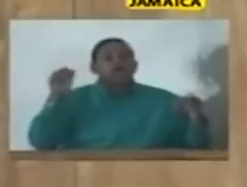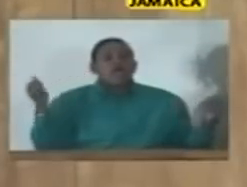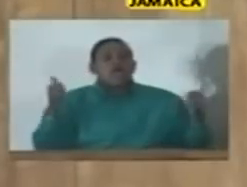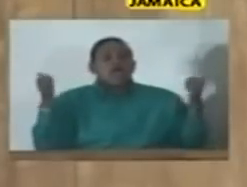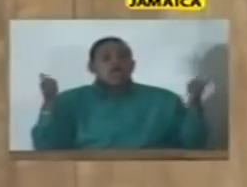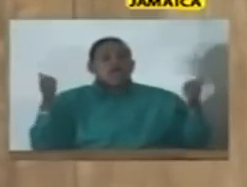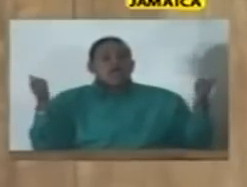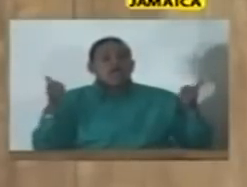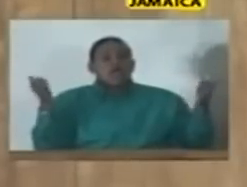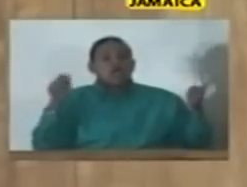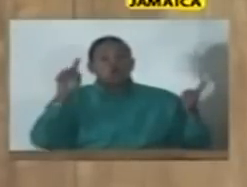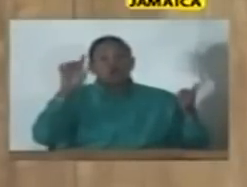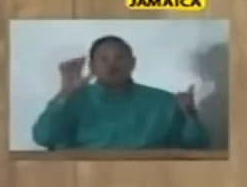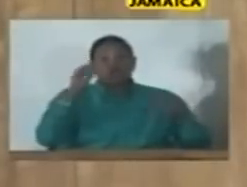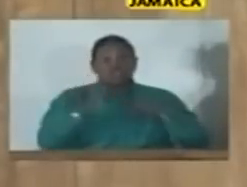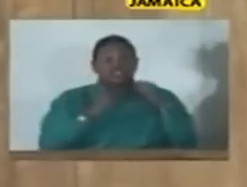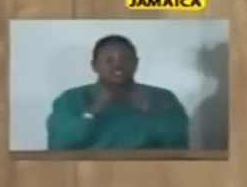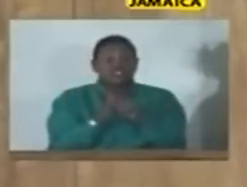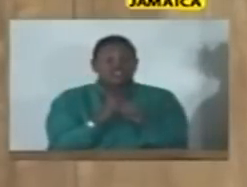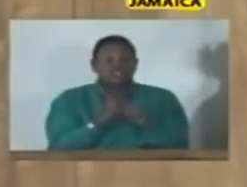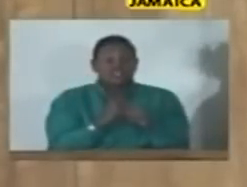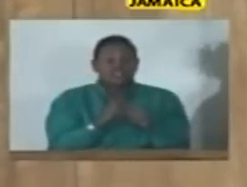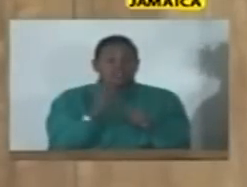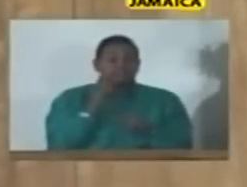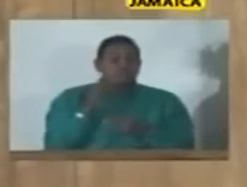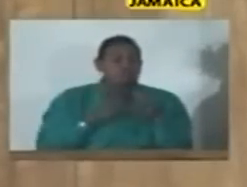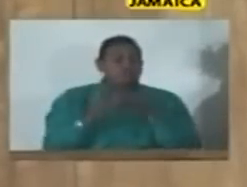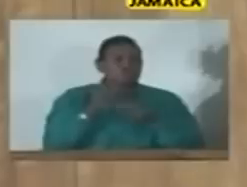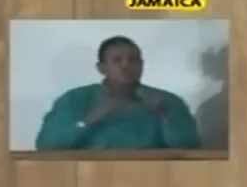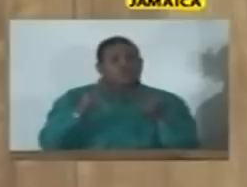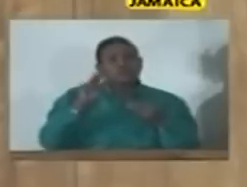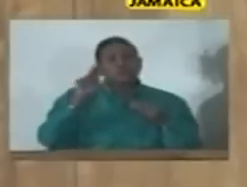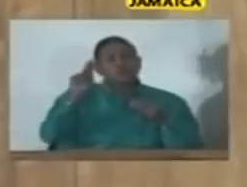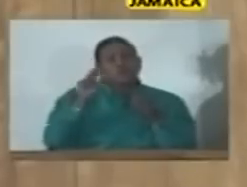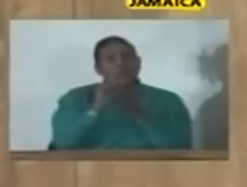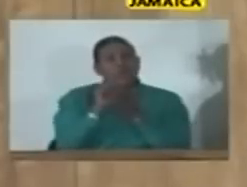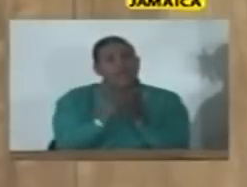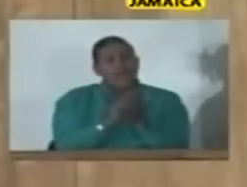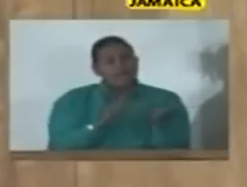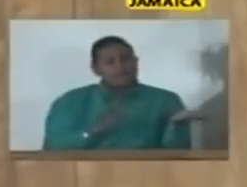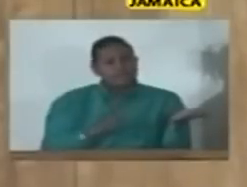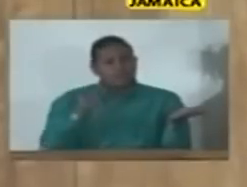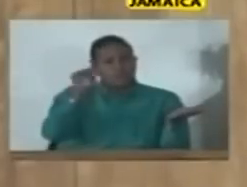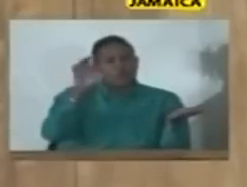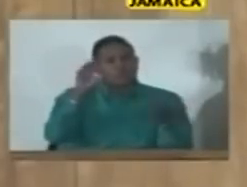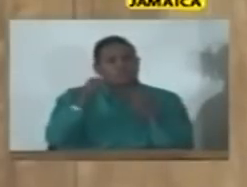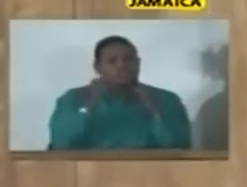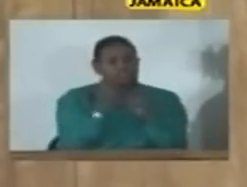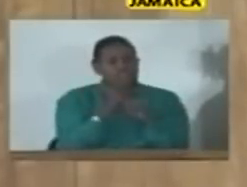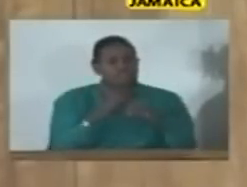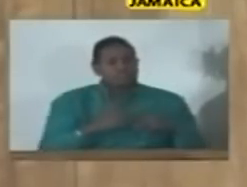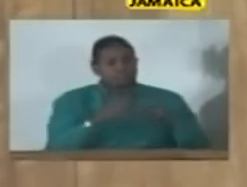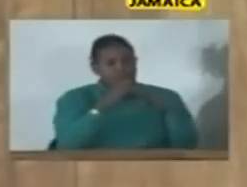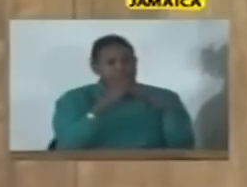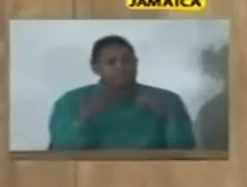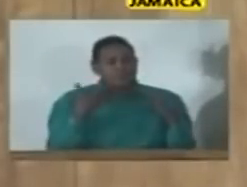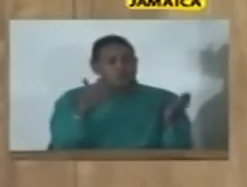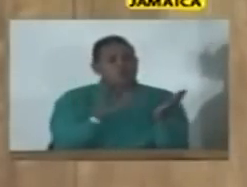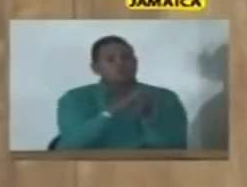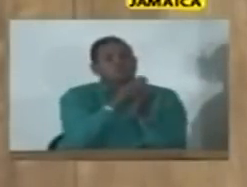anniversary, the 100th anniversary of the Trade Union Act, I would like the